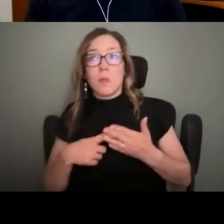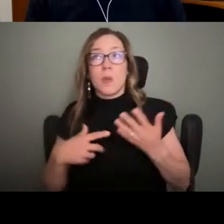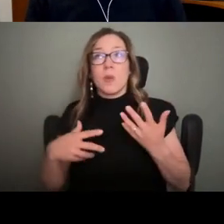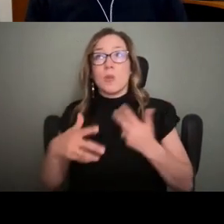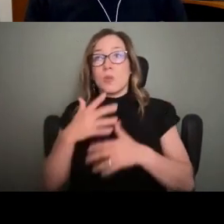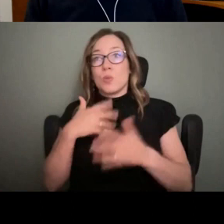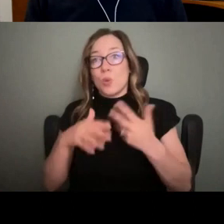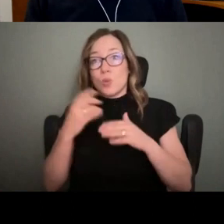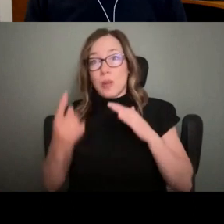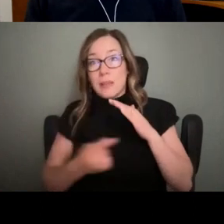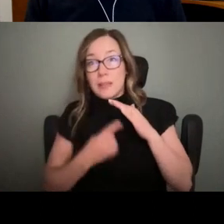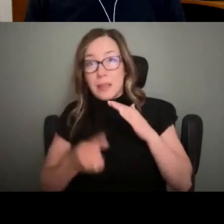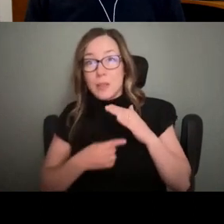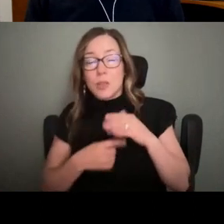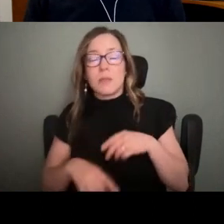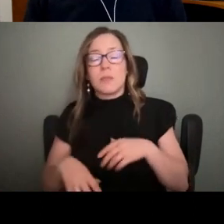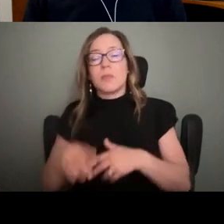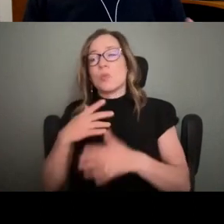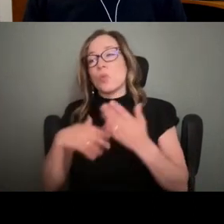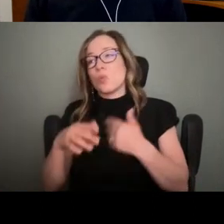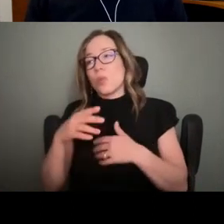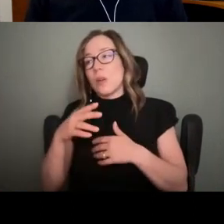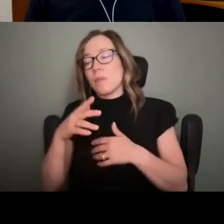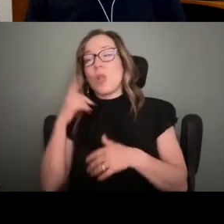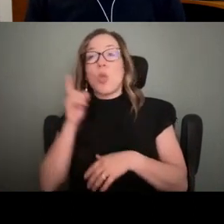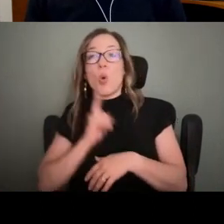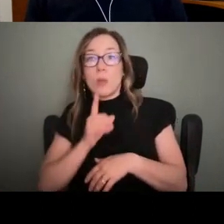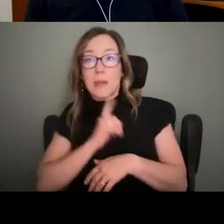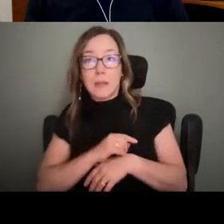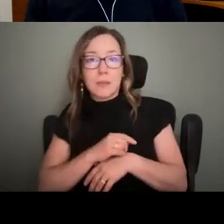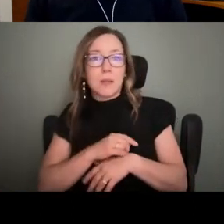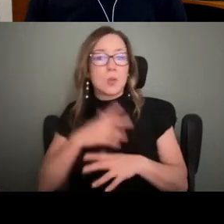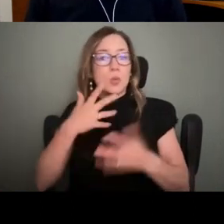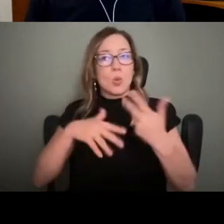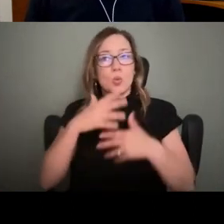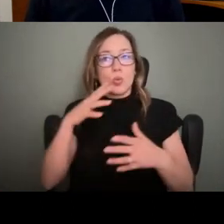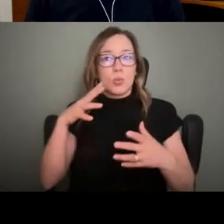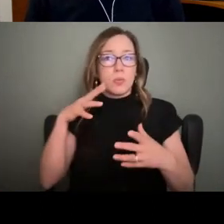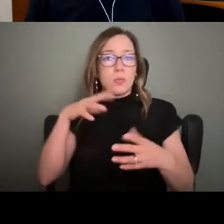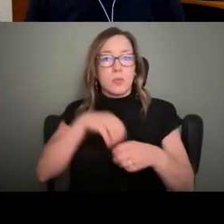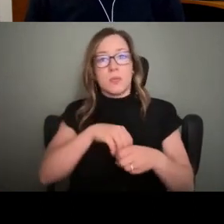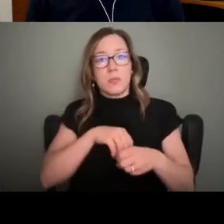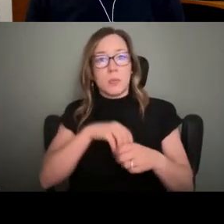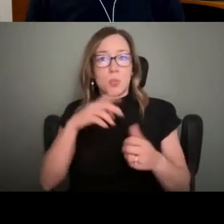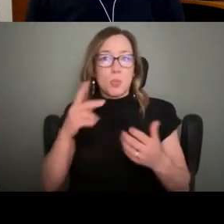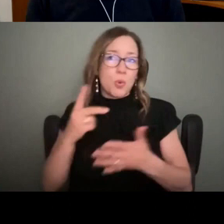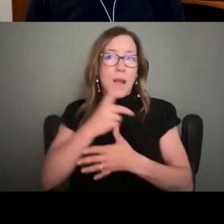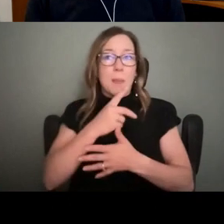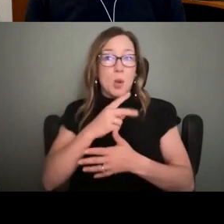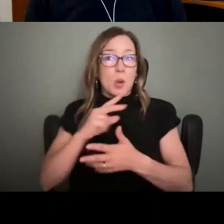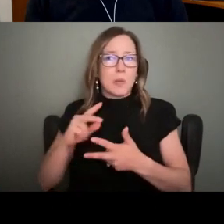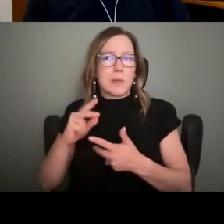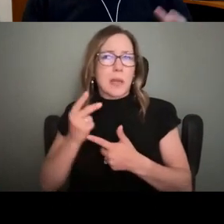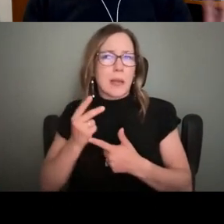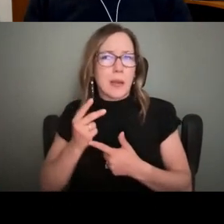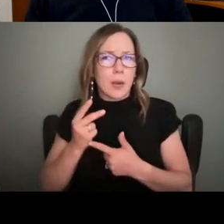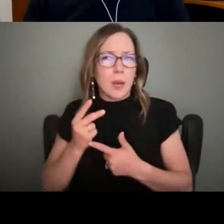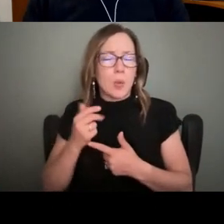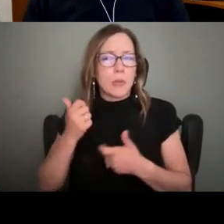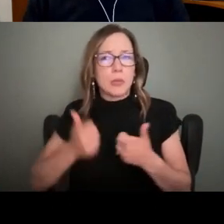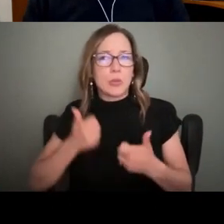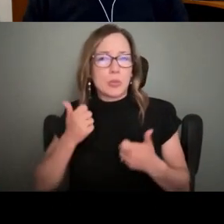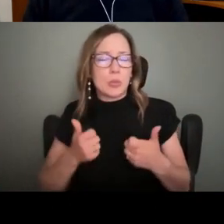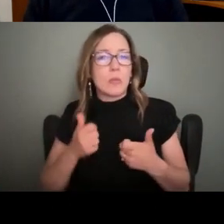Is it about social isolation? Is it about loneliness? Is social engagement the primary or the secondary aim of the work that you're doing? And again, that